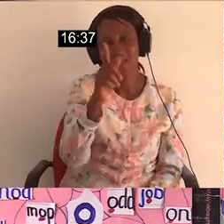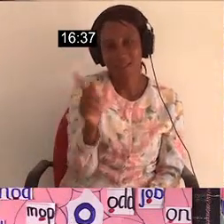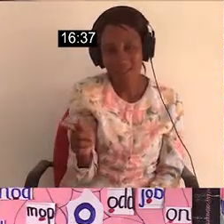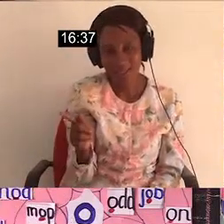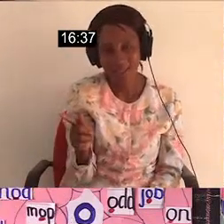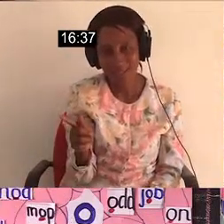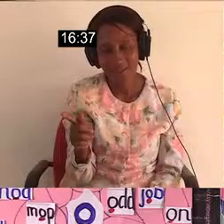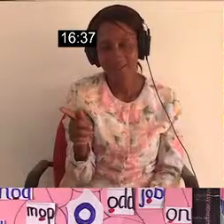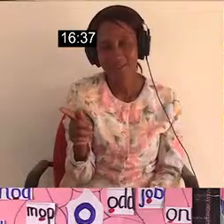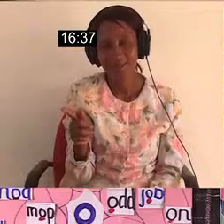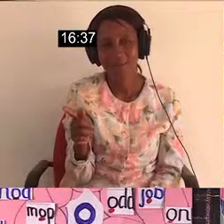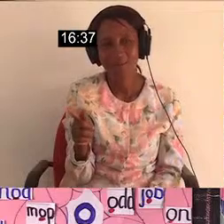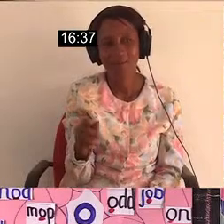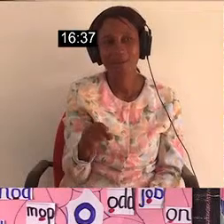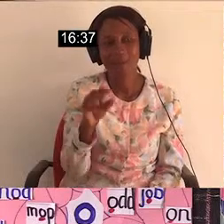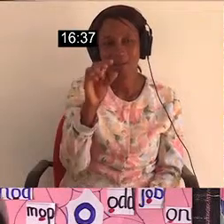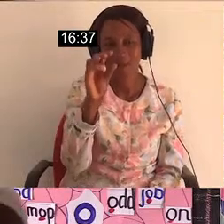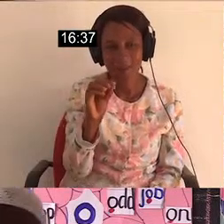G,